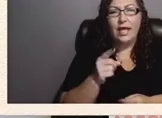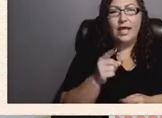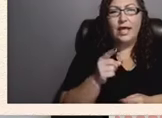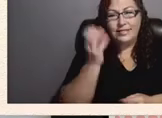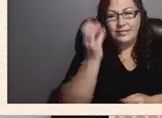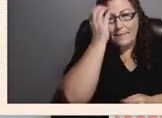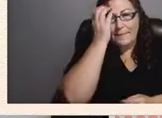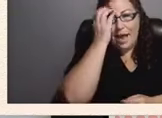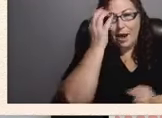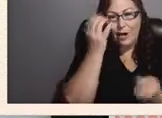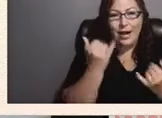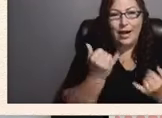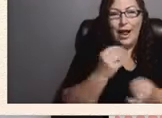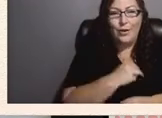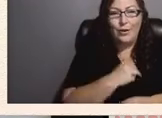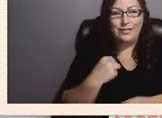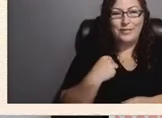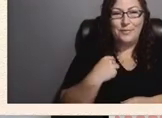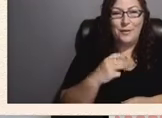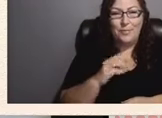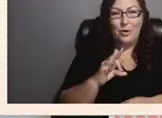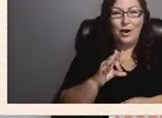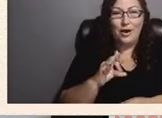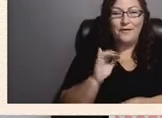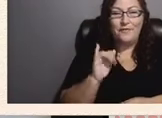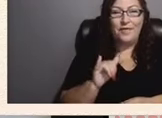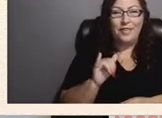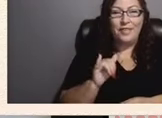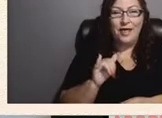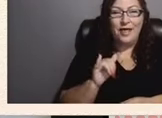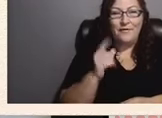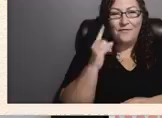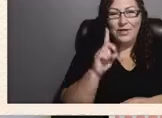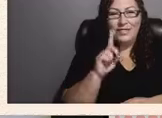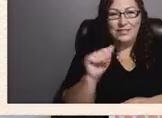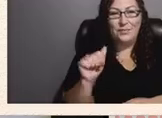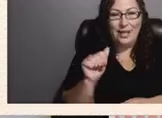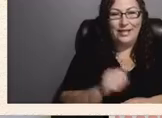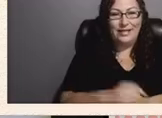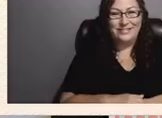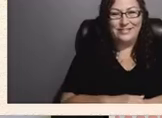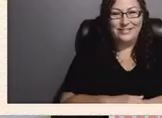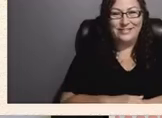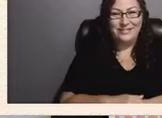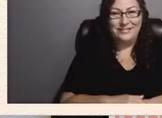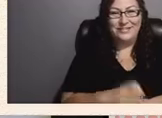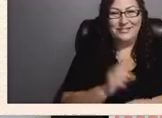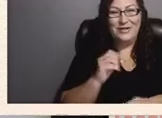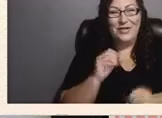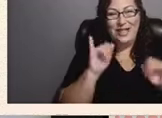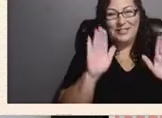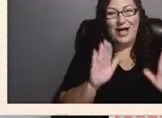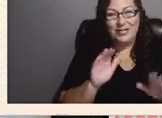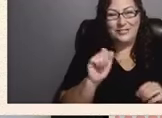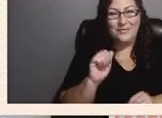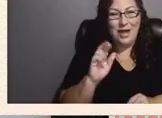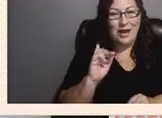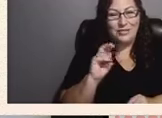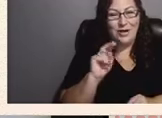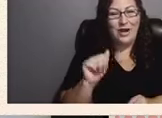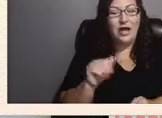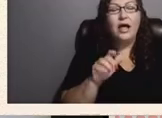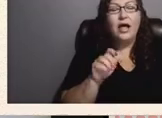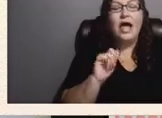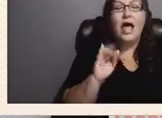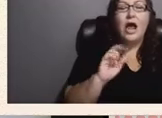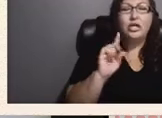He's a member they created for people with disabilities. That's awesome, Arizona. Arizona, do you mind